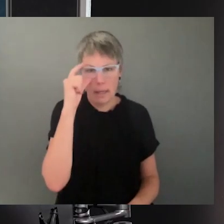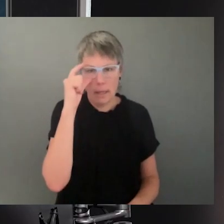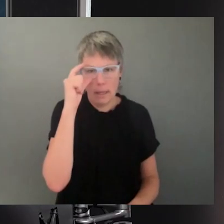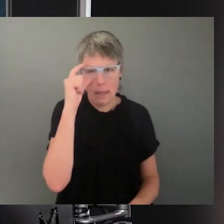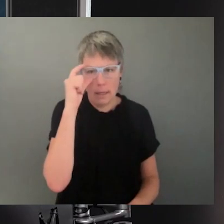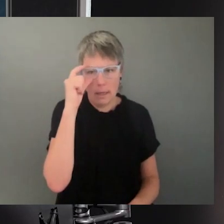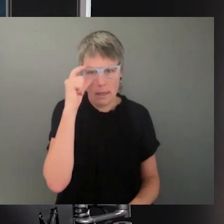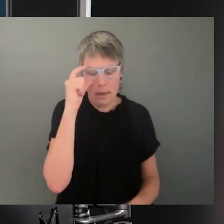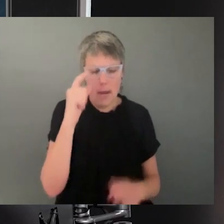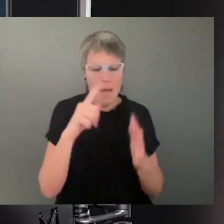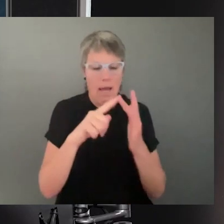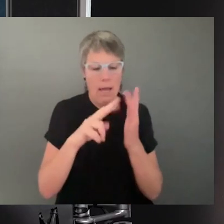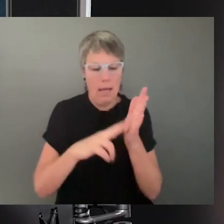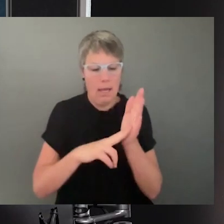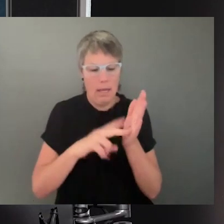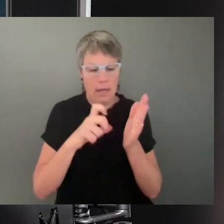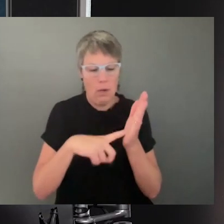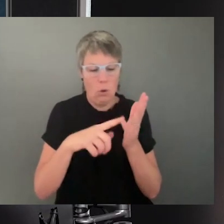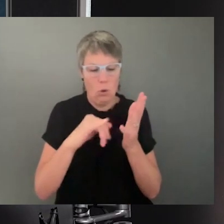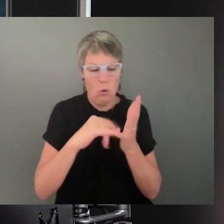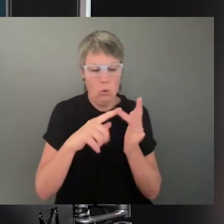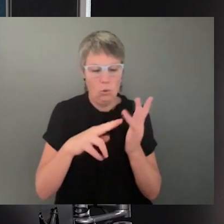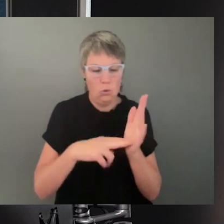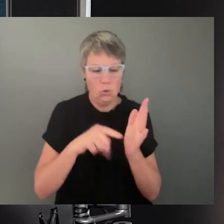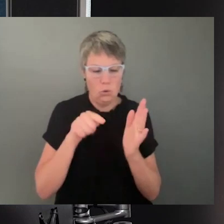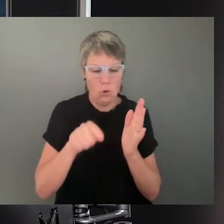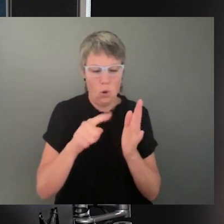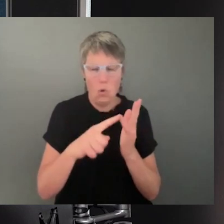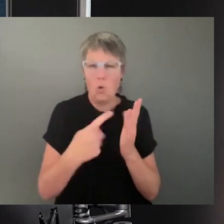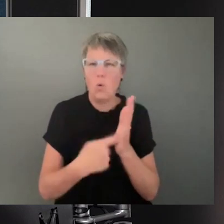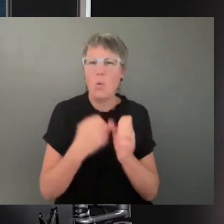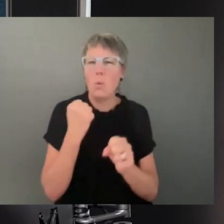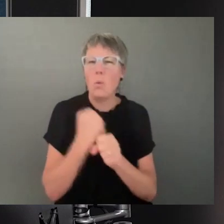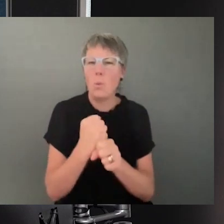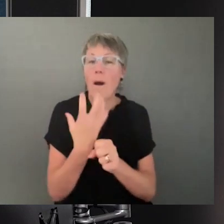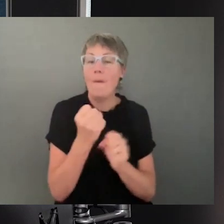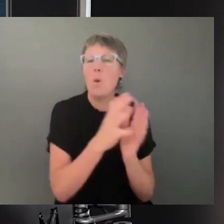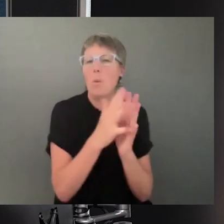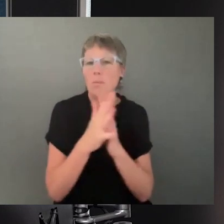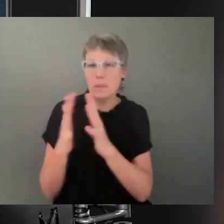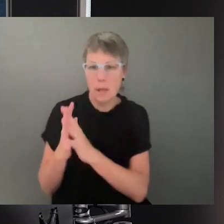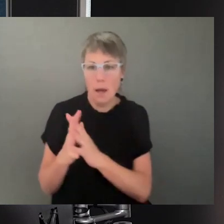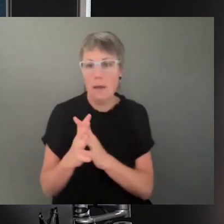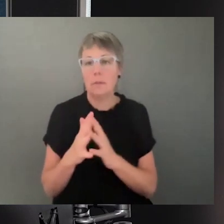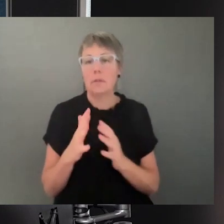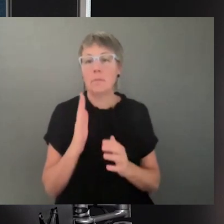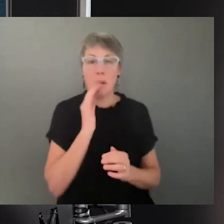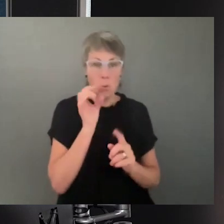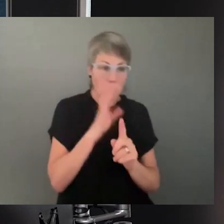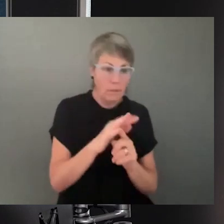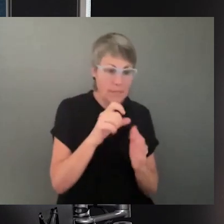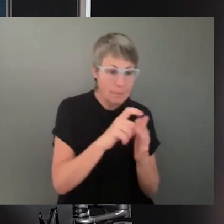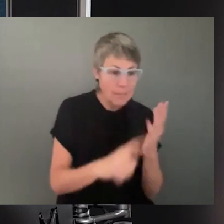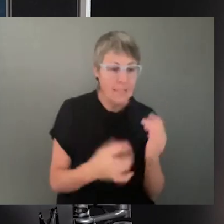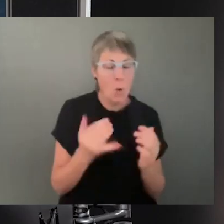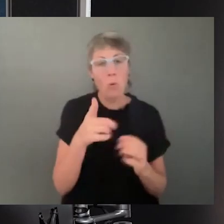people want, they can travel to collaborating for inclusion.org. If you visit our website, what we have